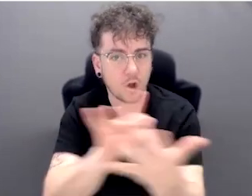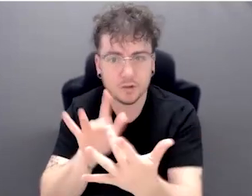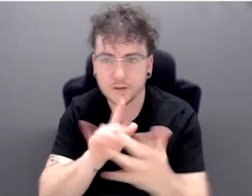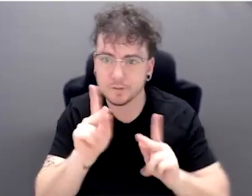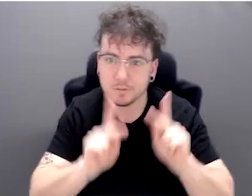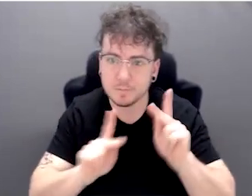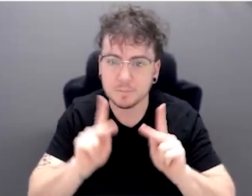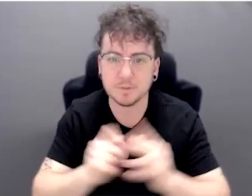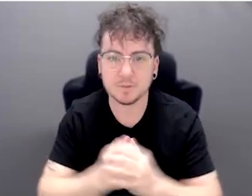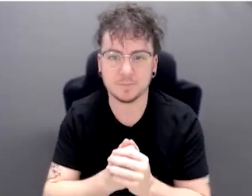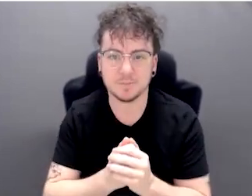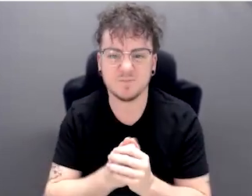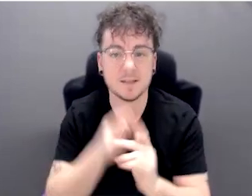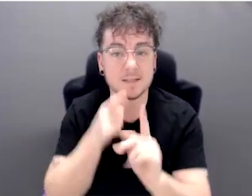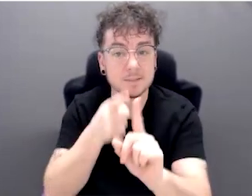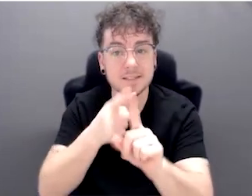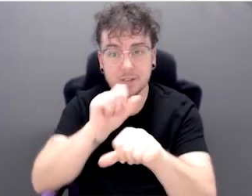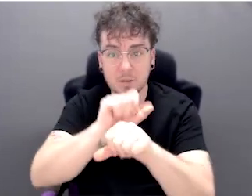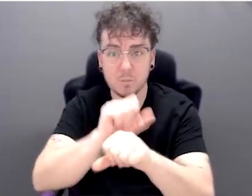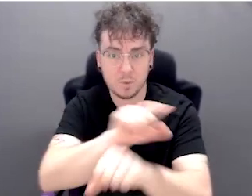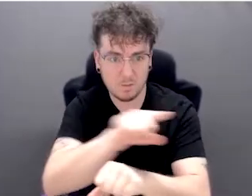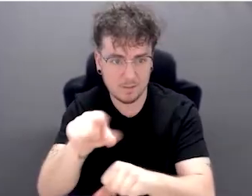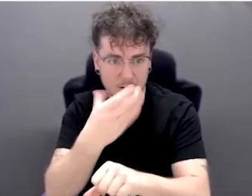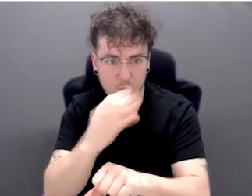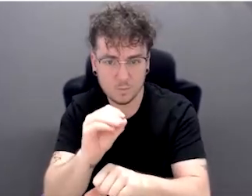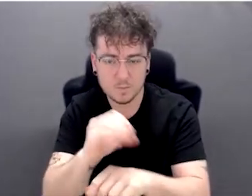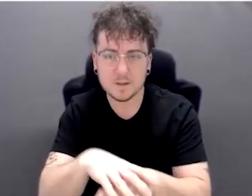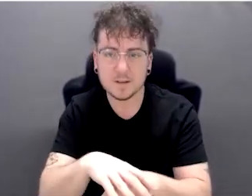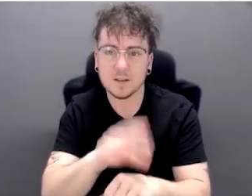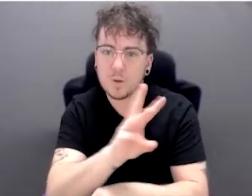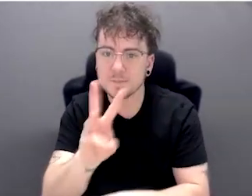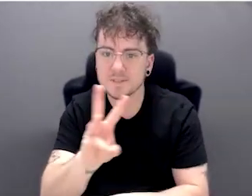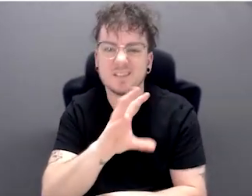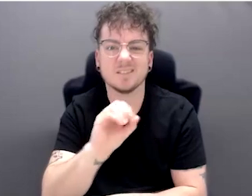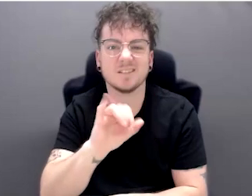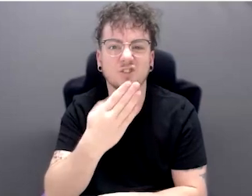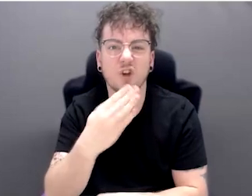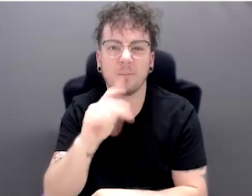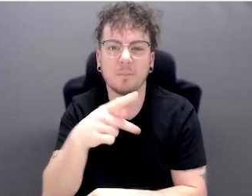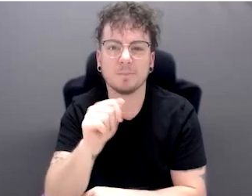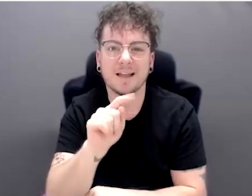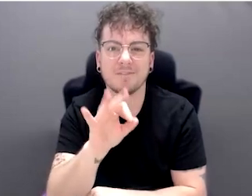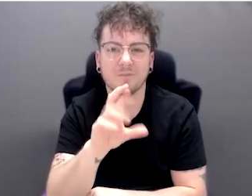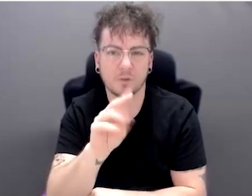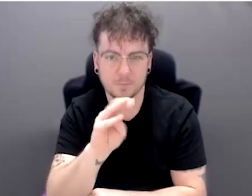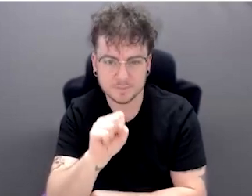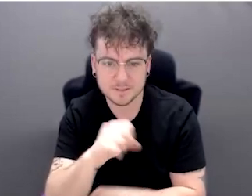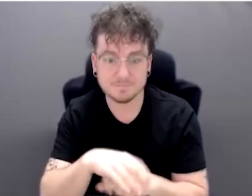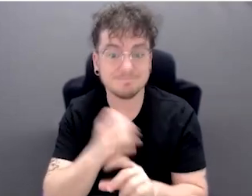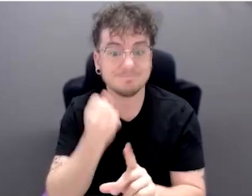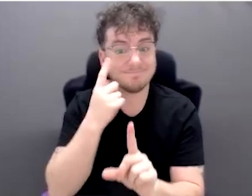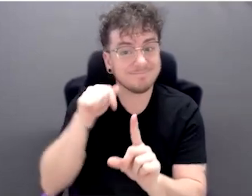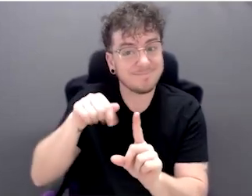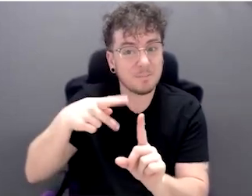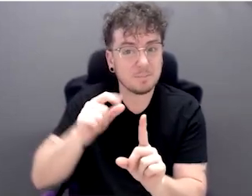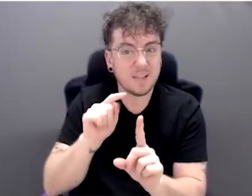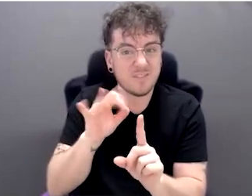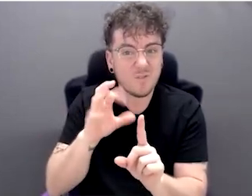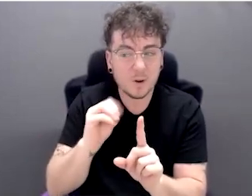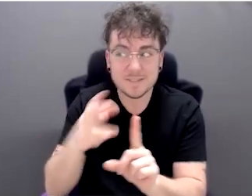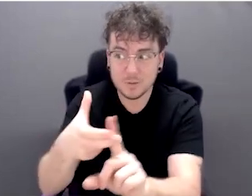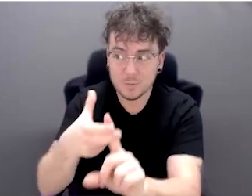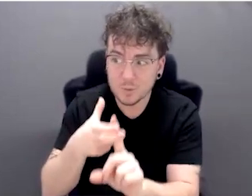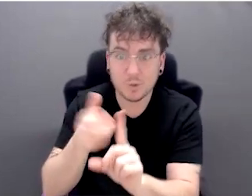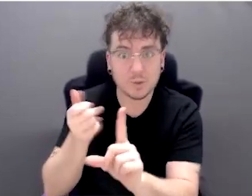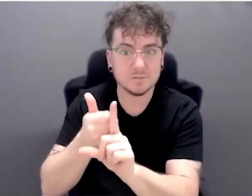contacts, specific employer websites, and job platforms. However, Job platforms and recruiters were identified